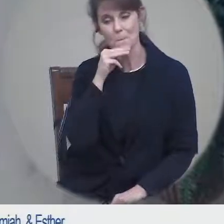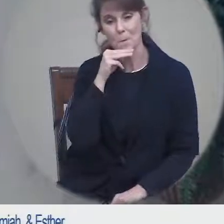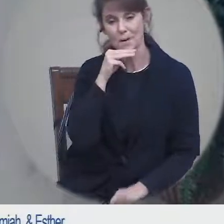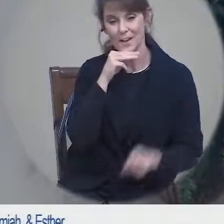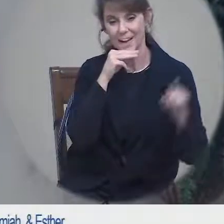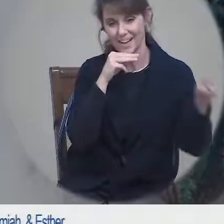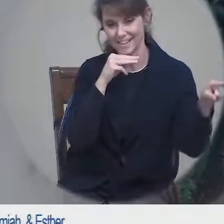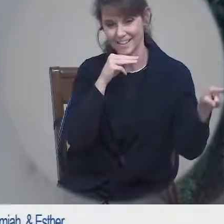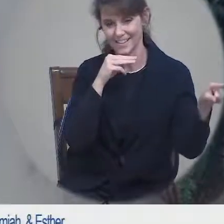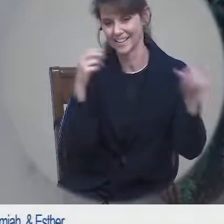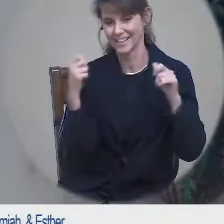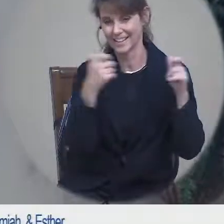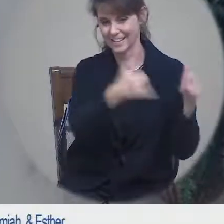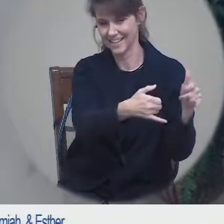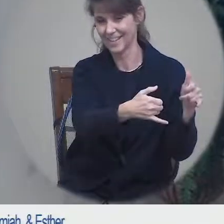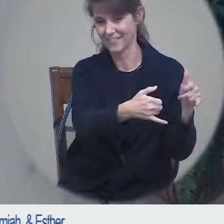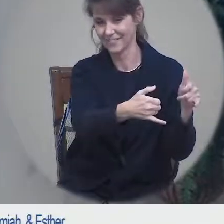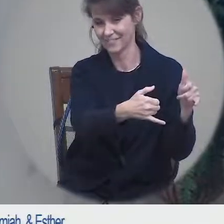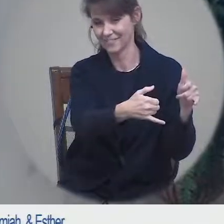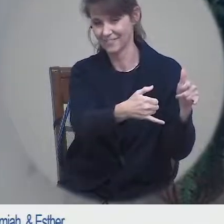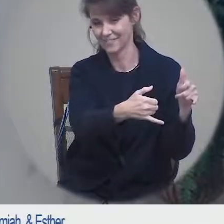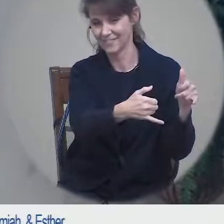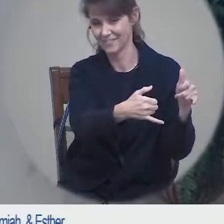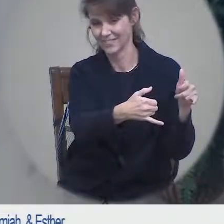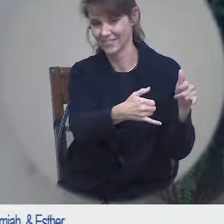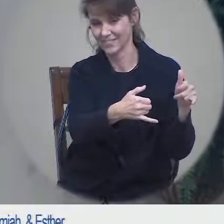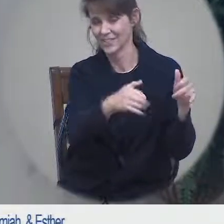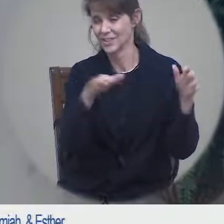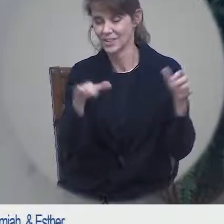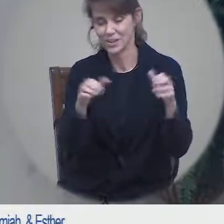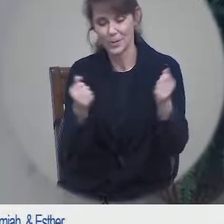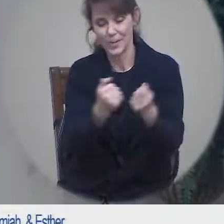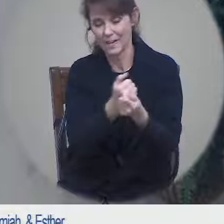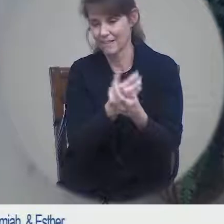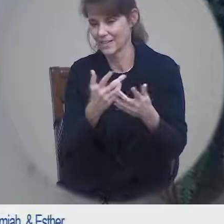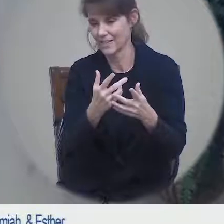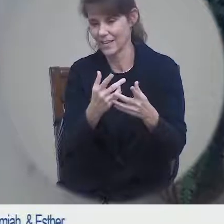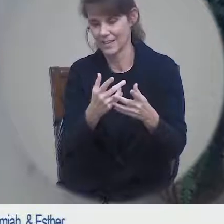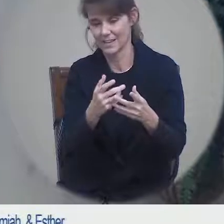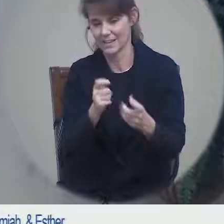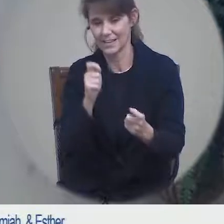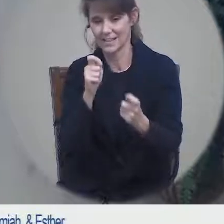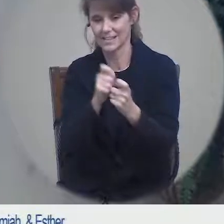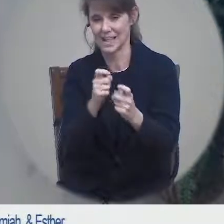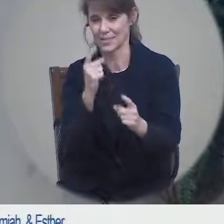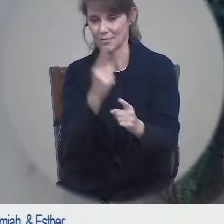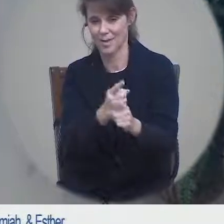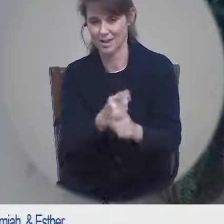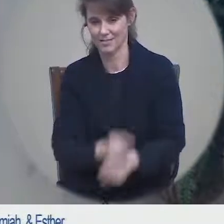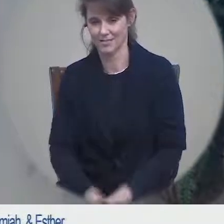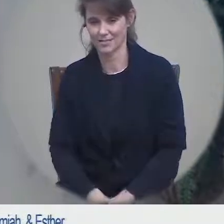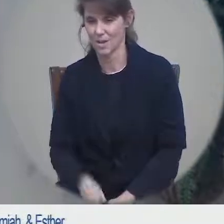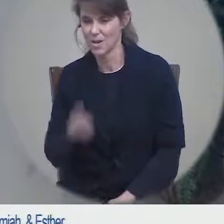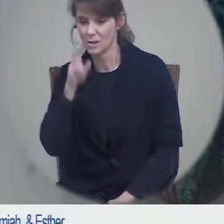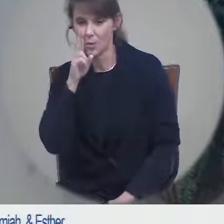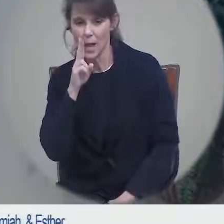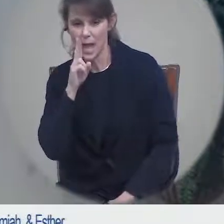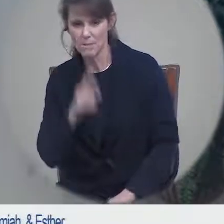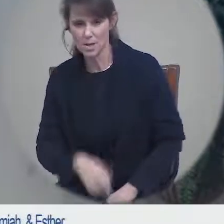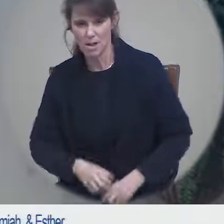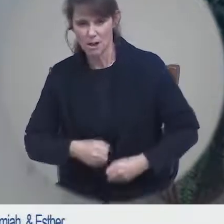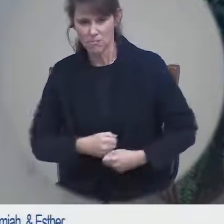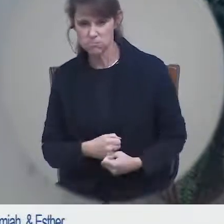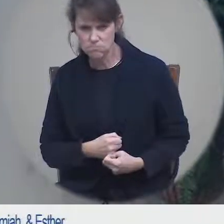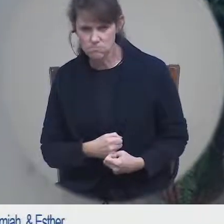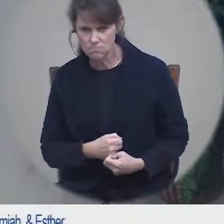not fall short in anything of all that you have said. So Haman was forced to take the robe and